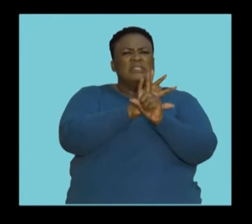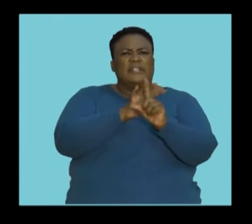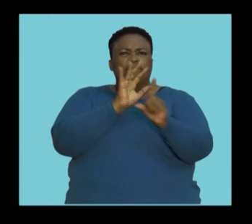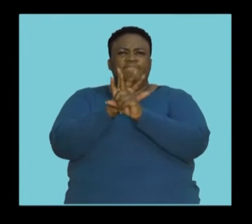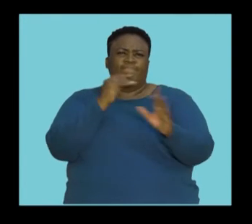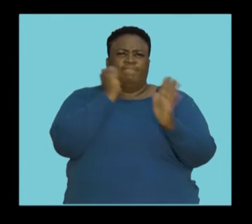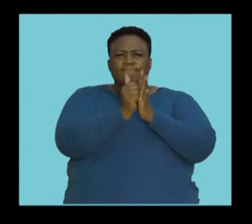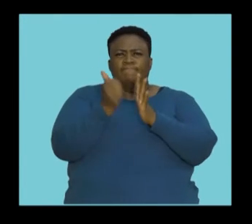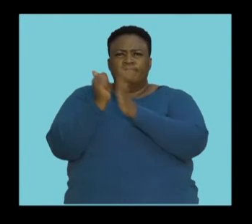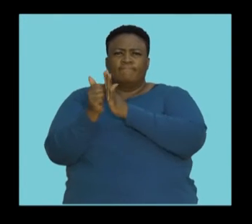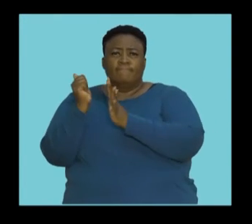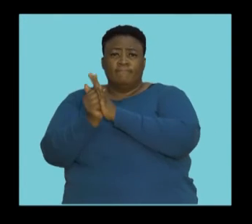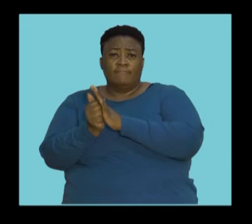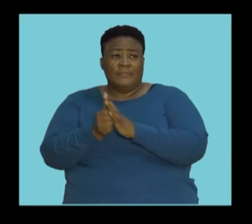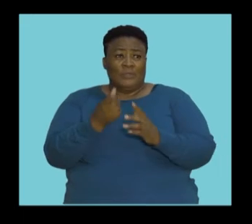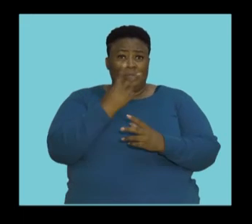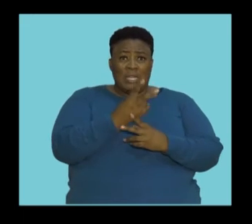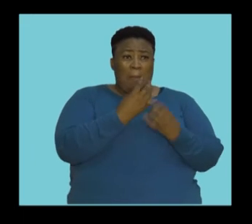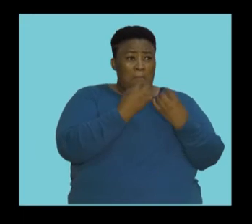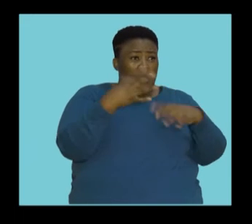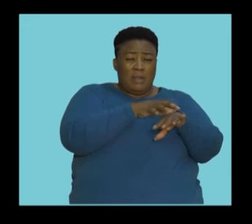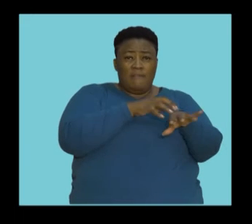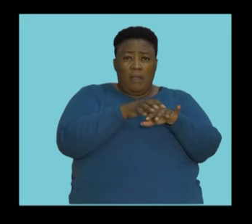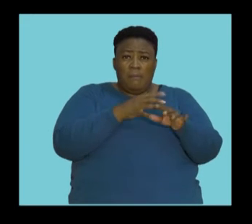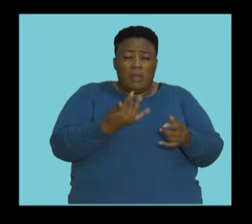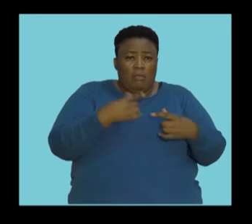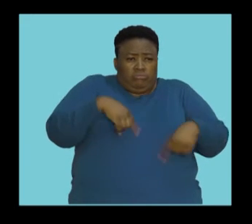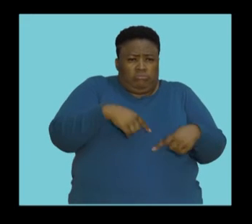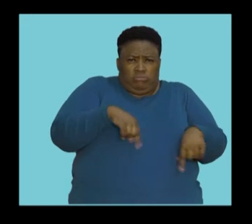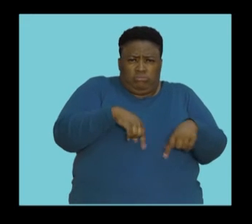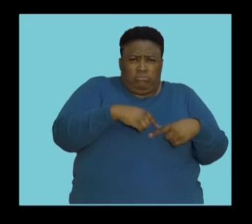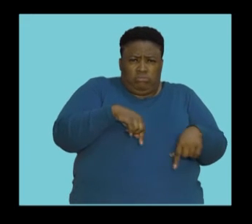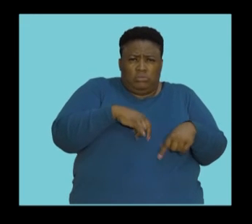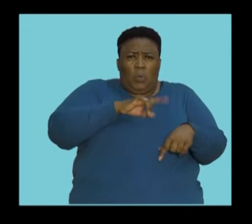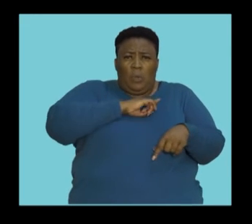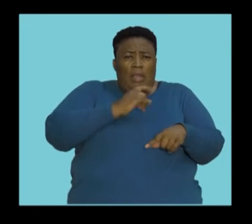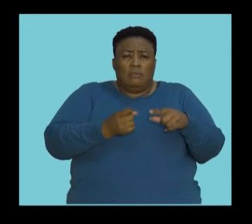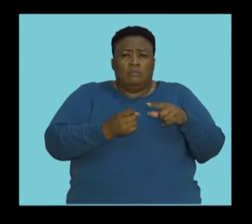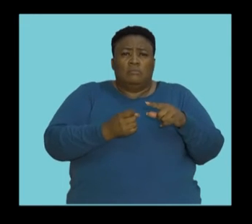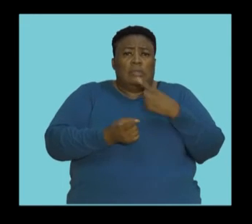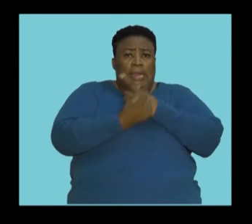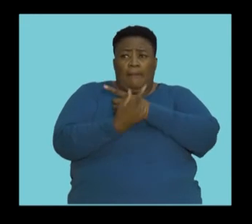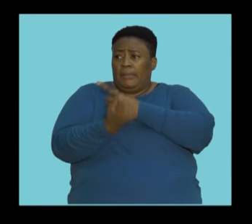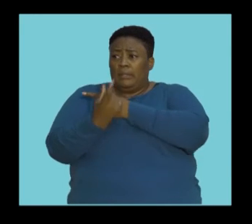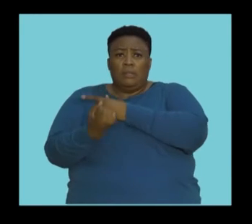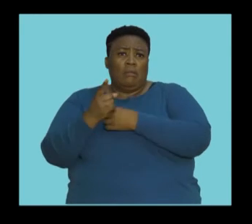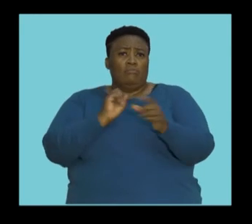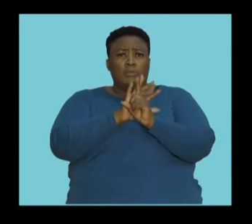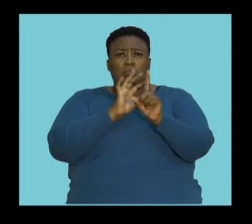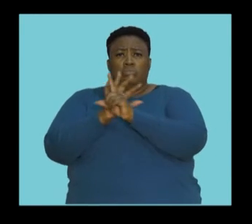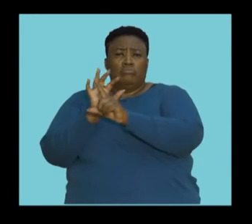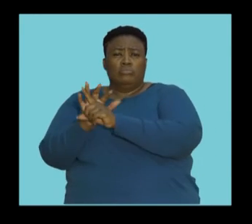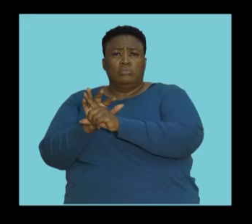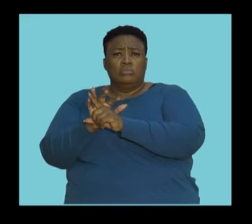there's been an increase in fear and outrage amongst farmers of the invasion and the attacks occurring on their land. And so this